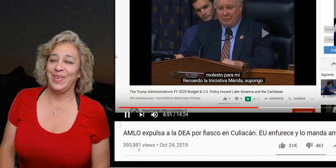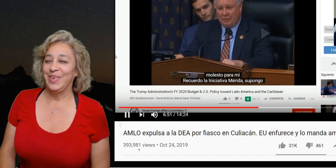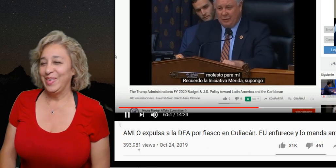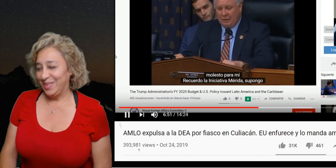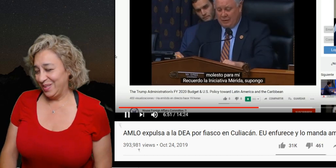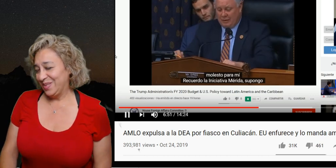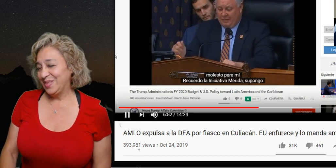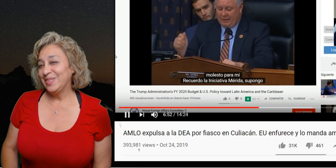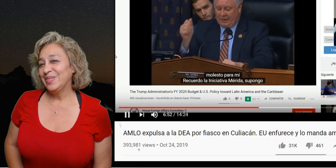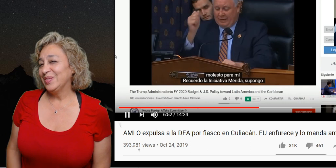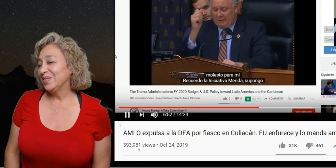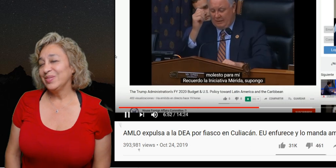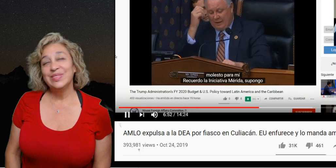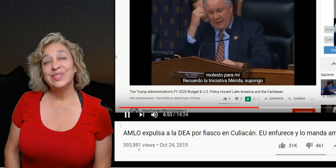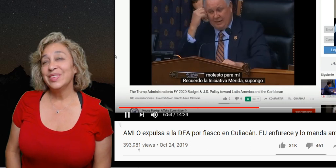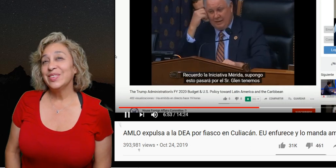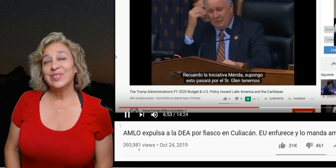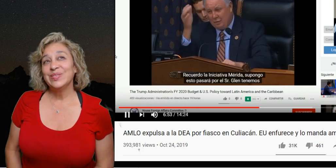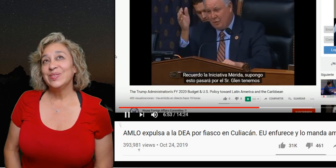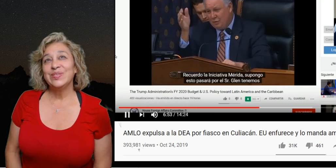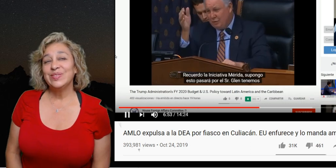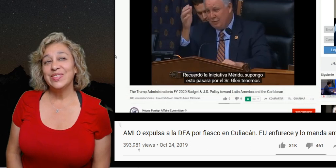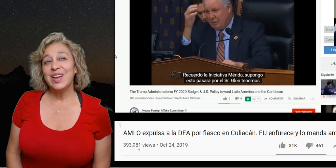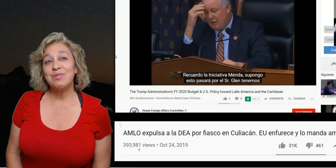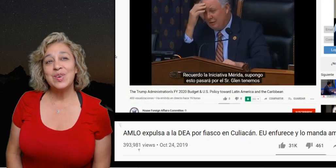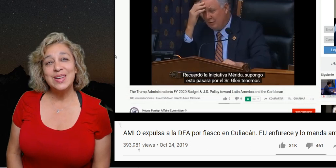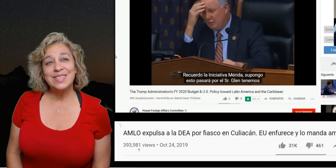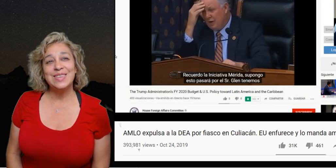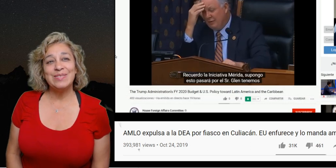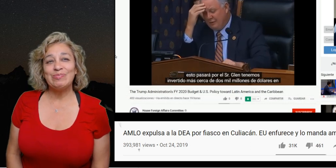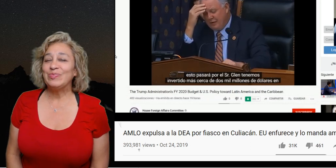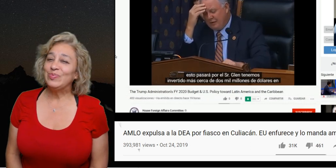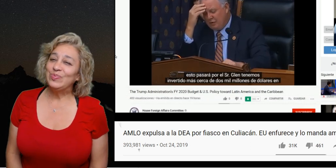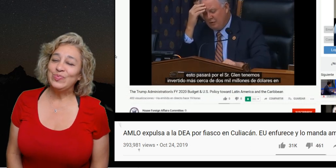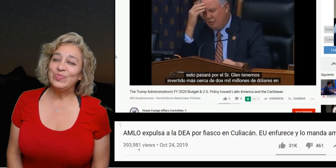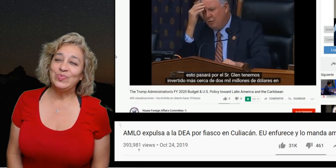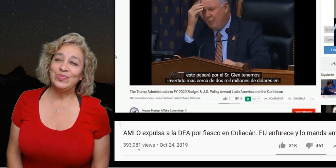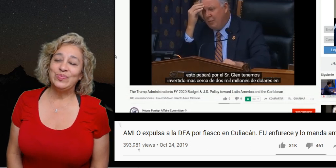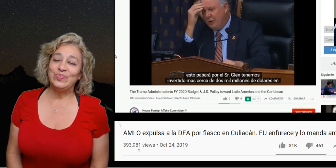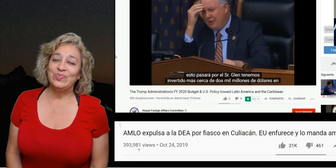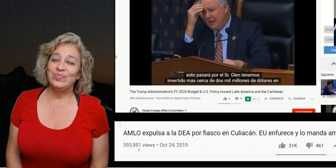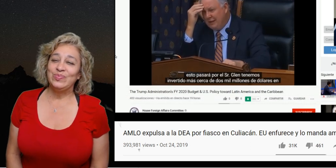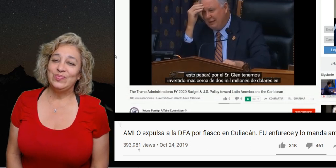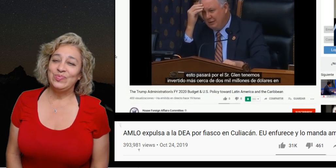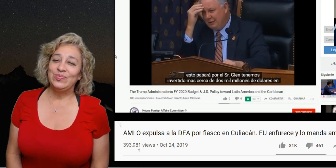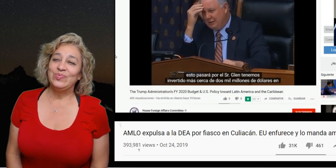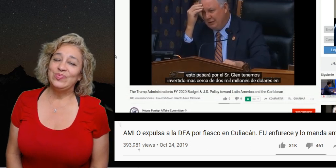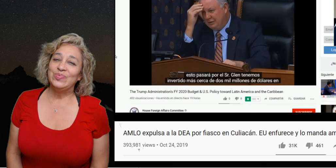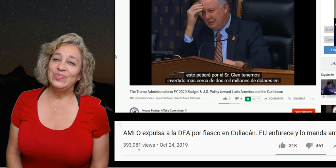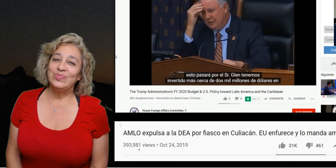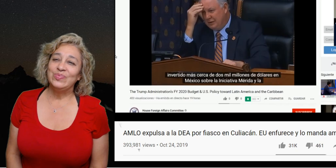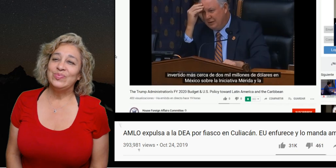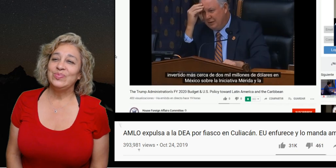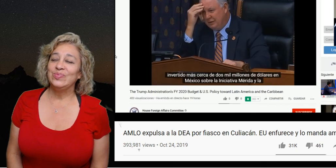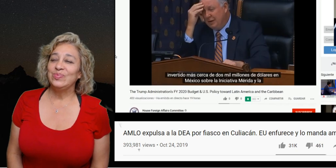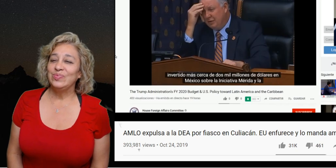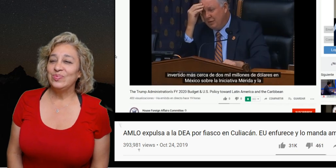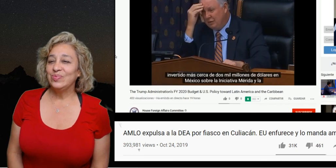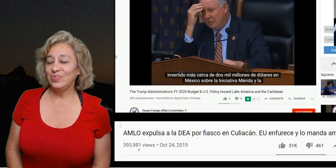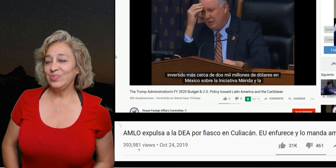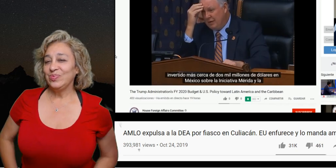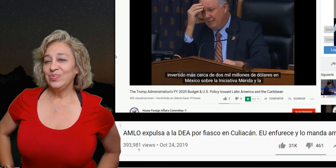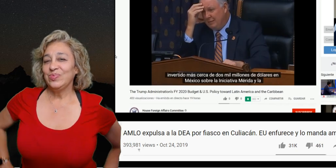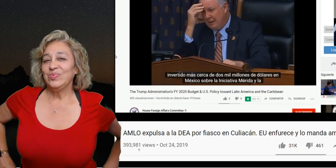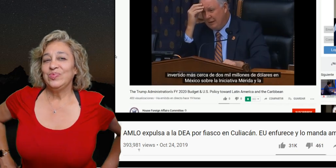there. I guess this will go to you. I'm crazy. They have invested close to $2 billion in